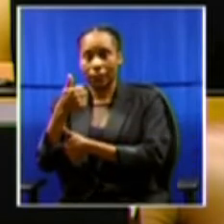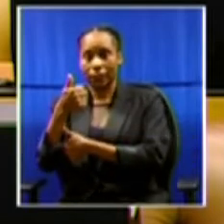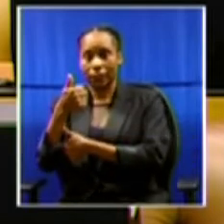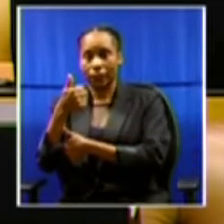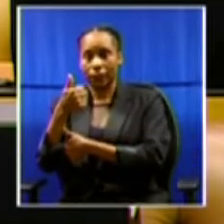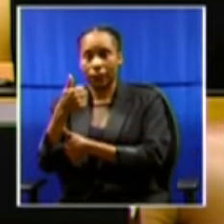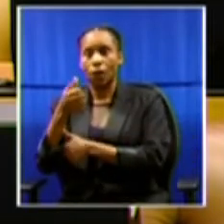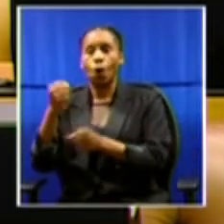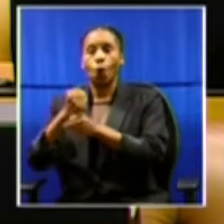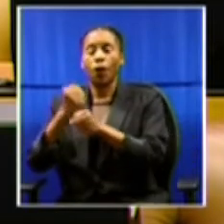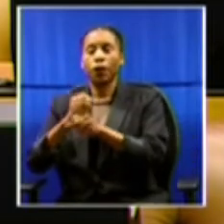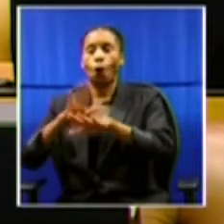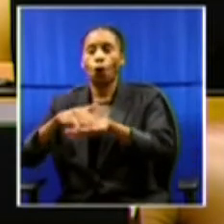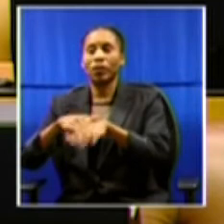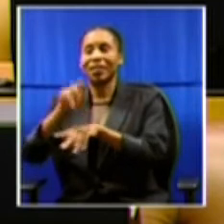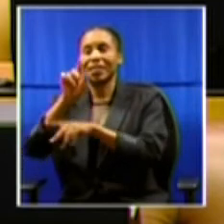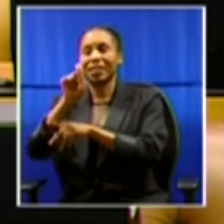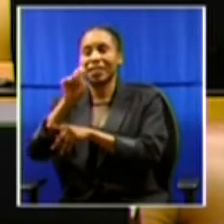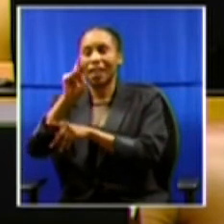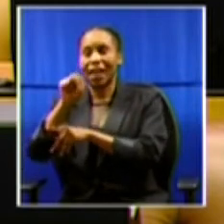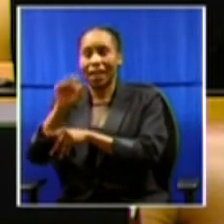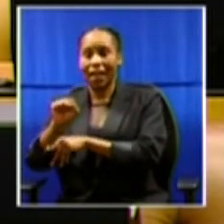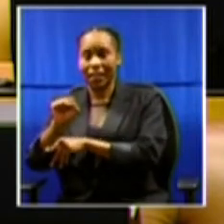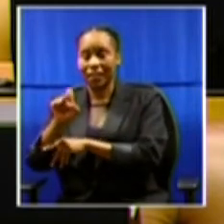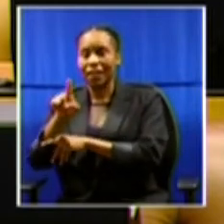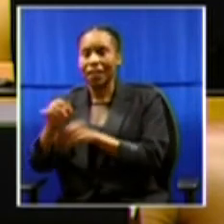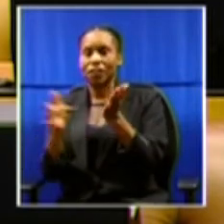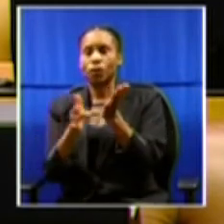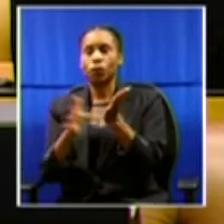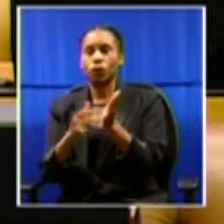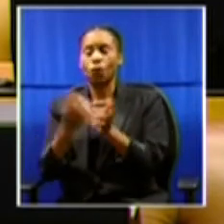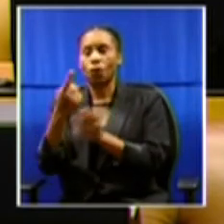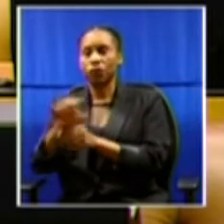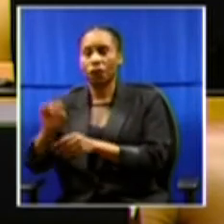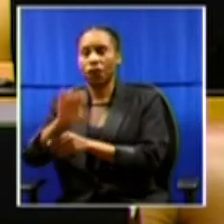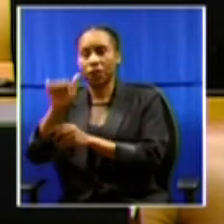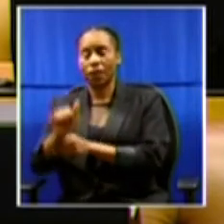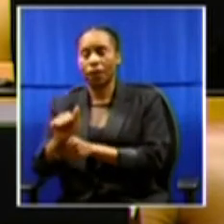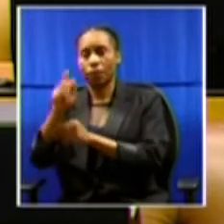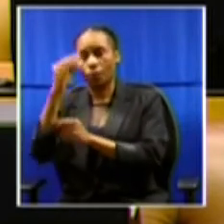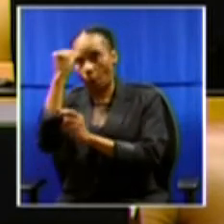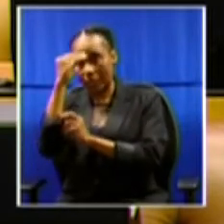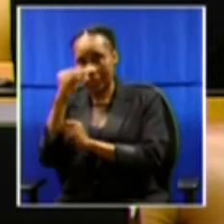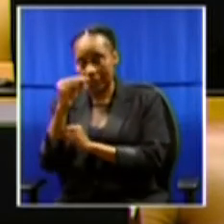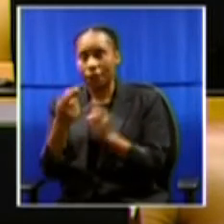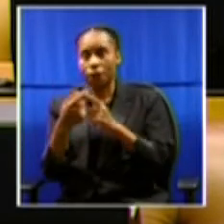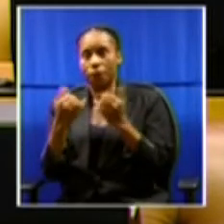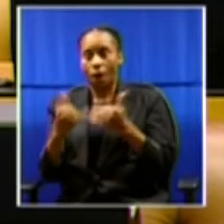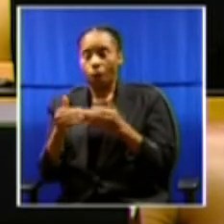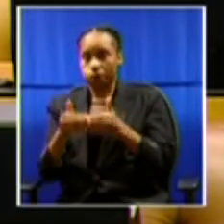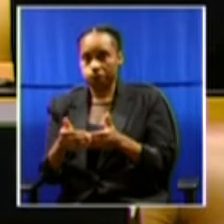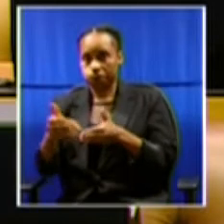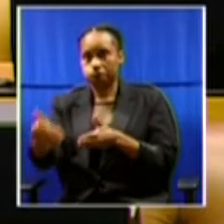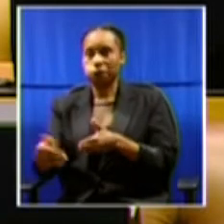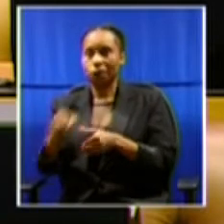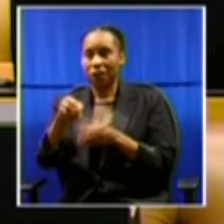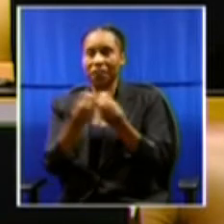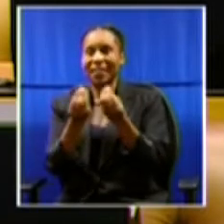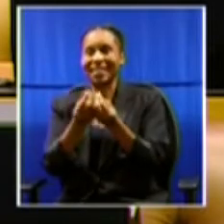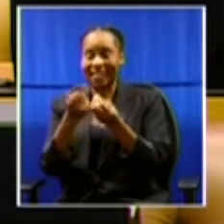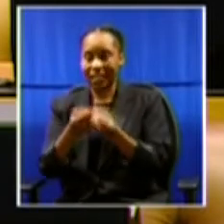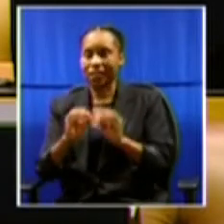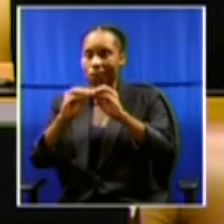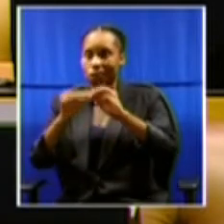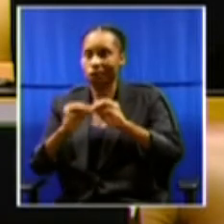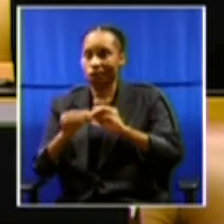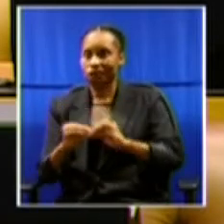working on the TNS, which is a technology of the South African Police. And going forward, these things are corrected.